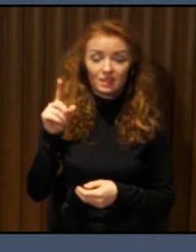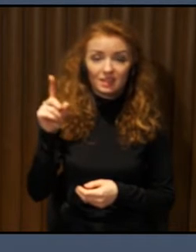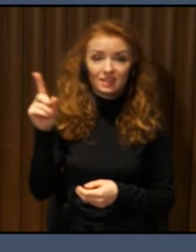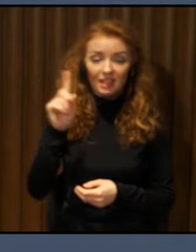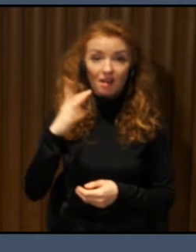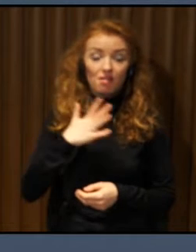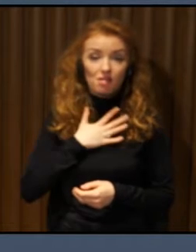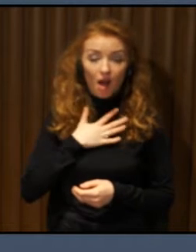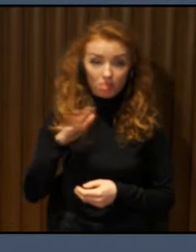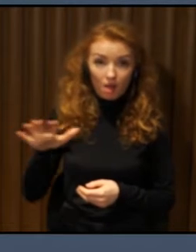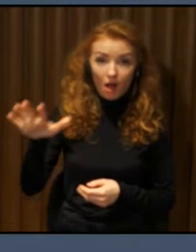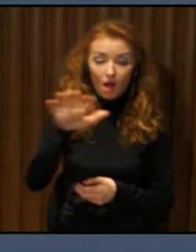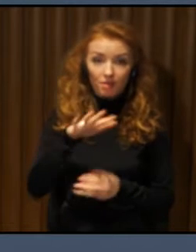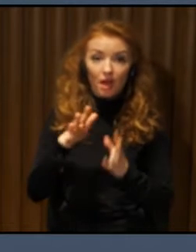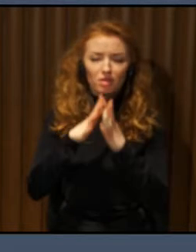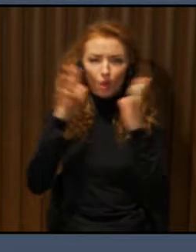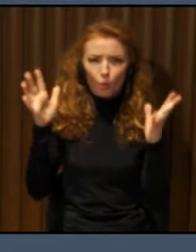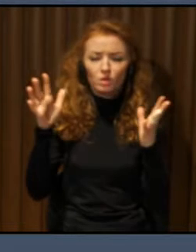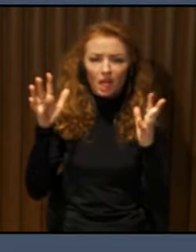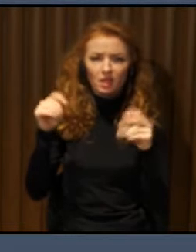And so we always like to do a land acknowledgement.